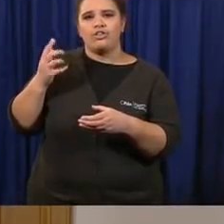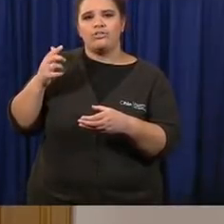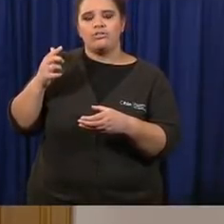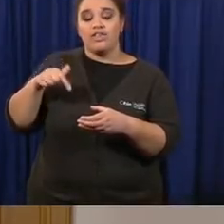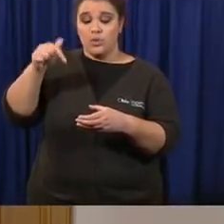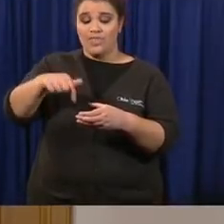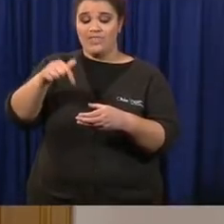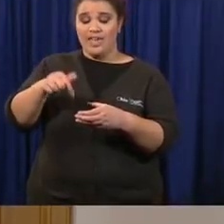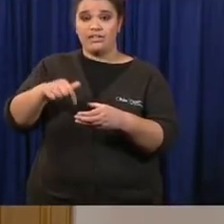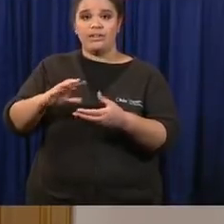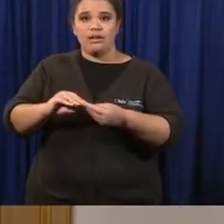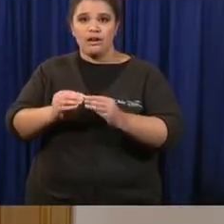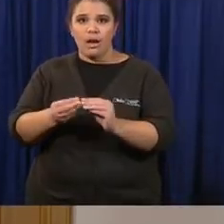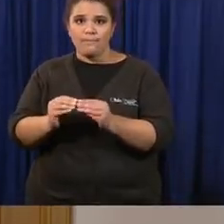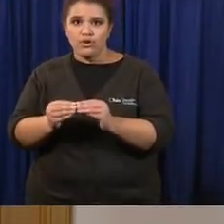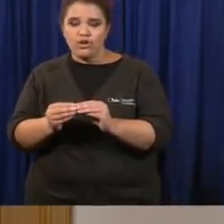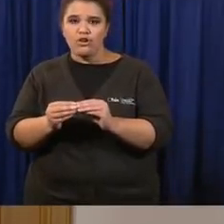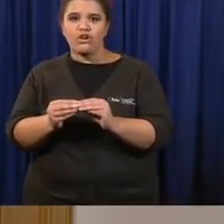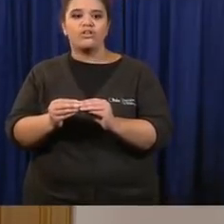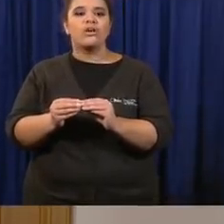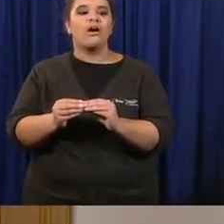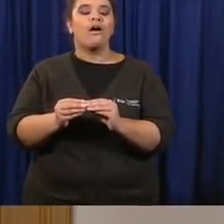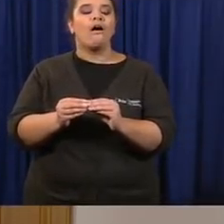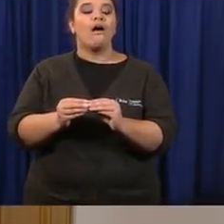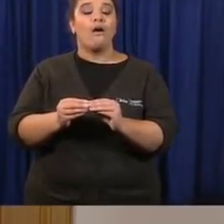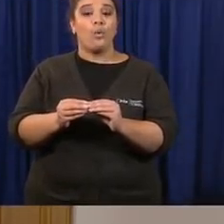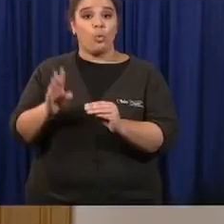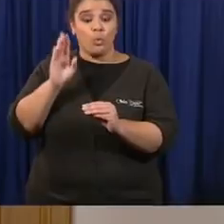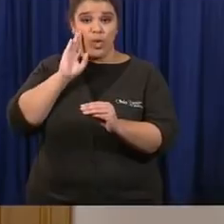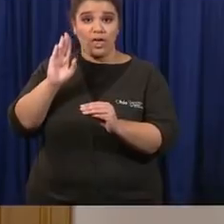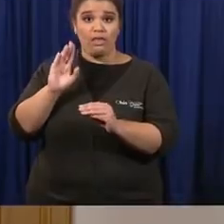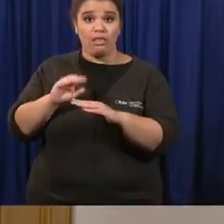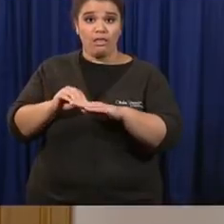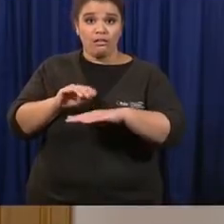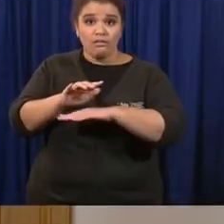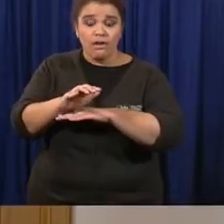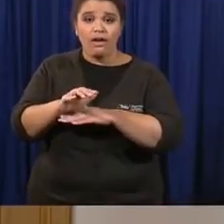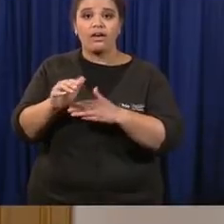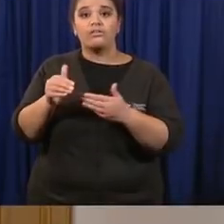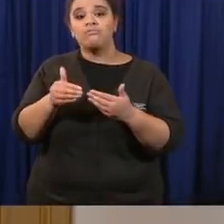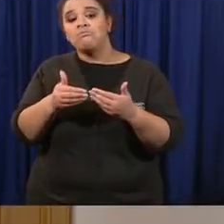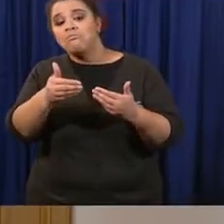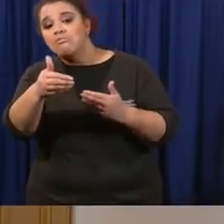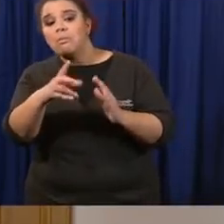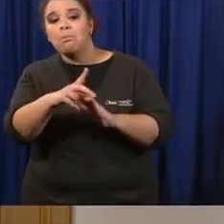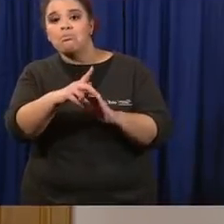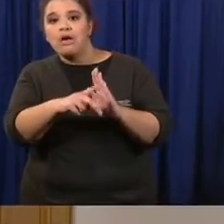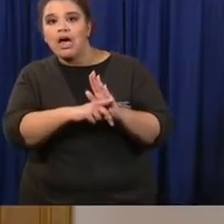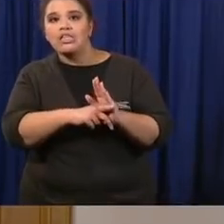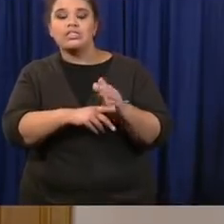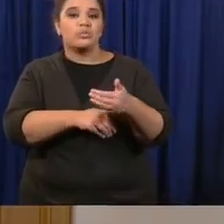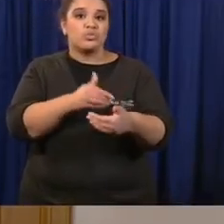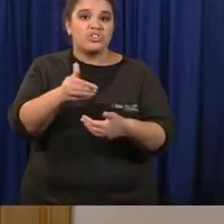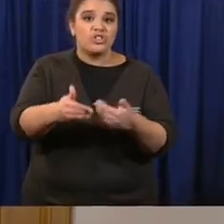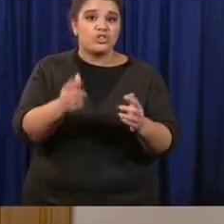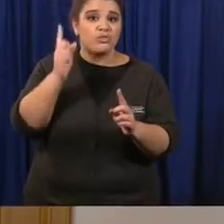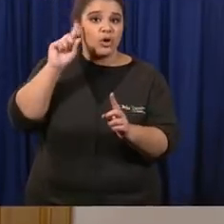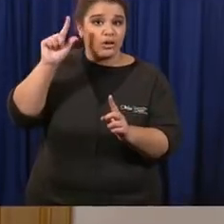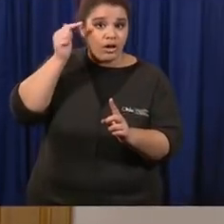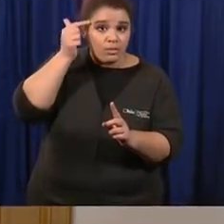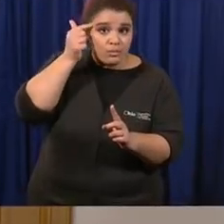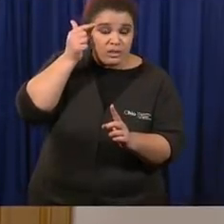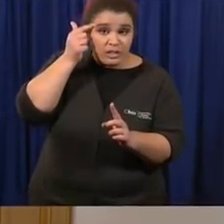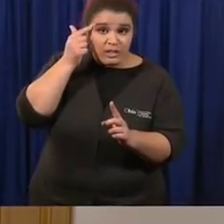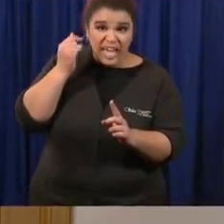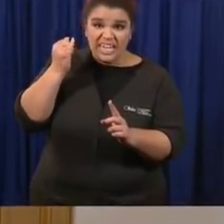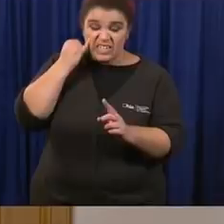orders, future public policy? In other words, if we see a huge spike in probable cases, should we expect a dramatic shift in